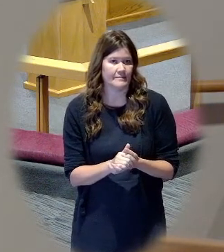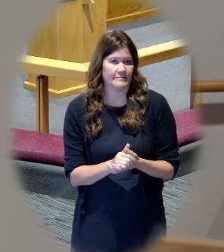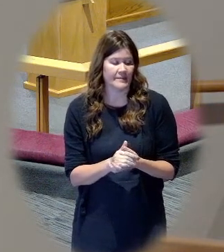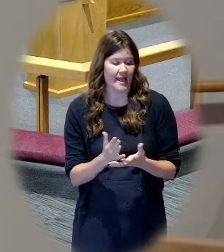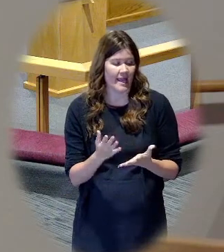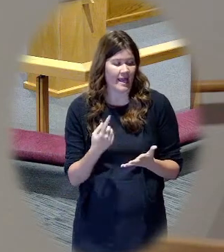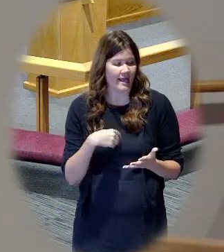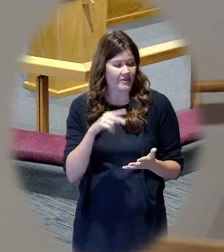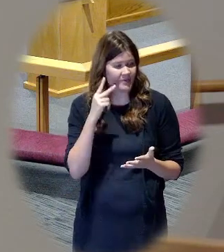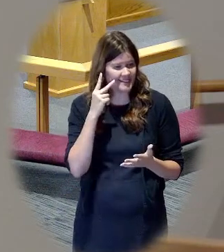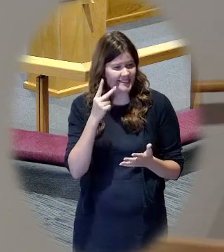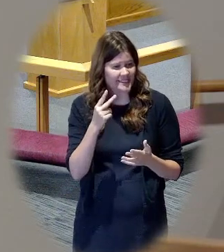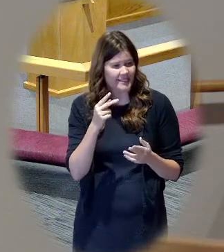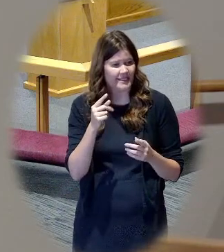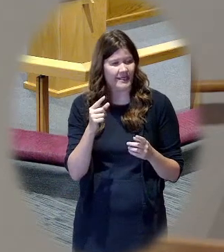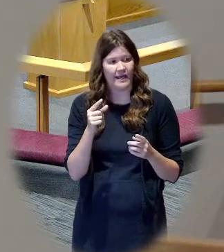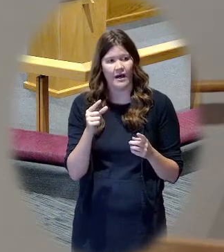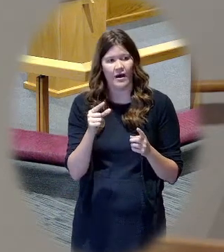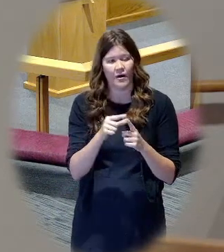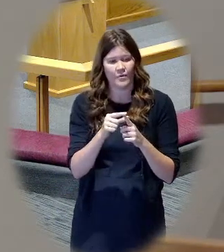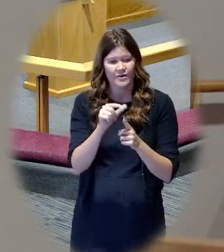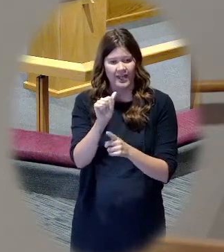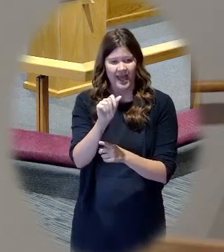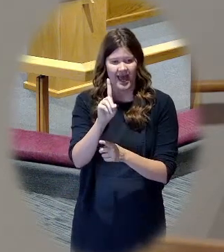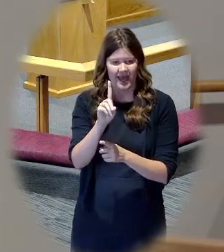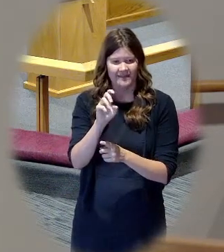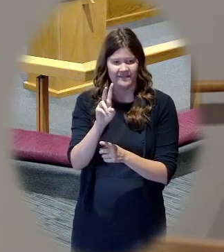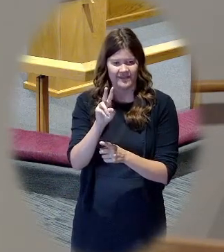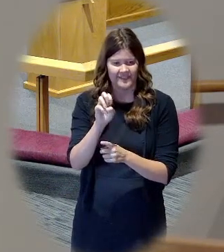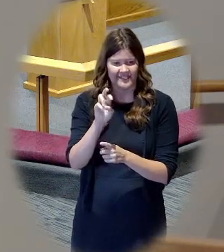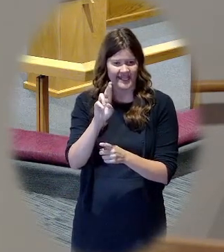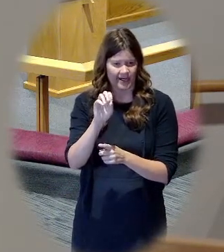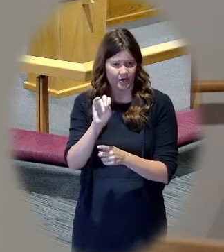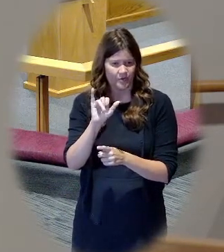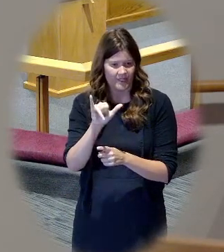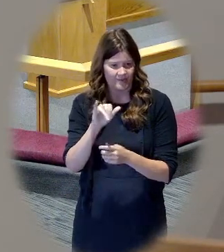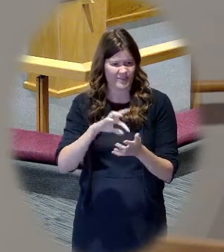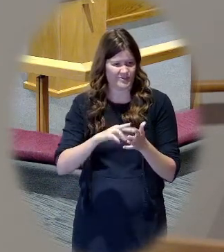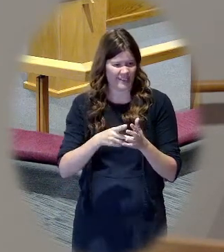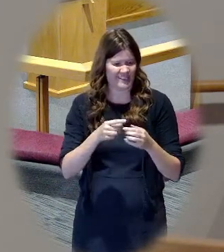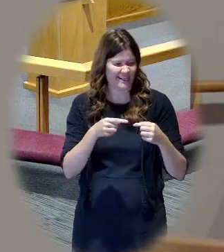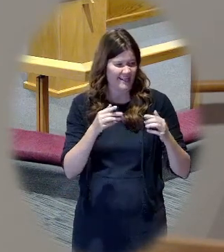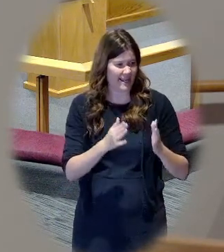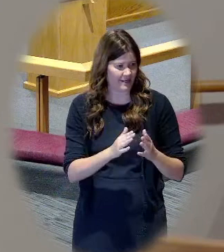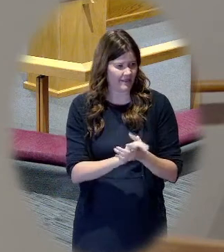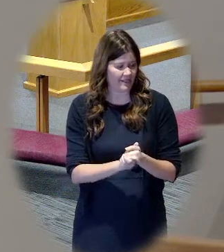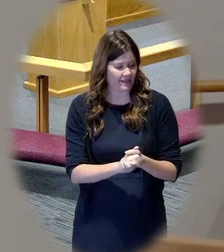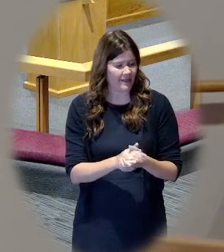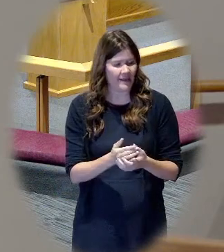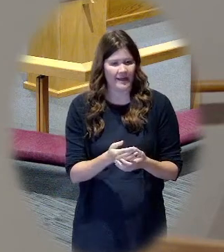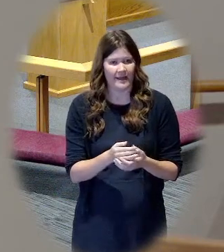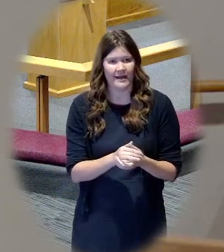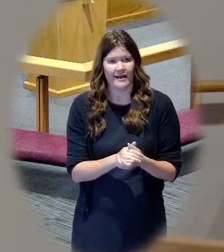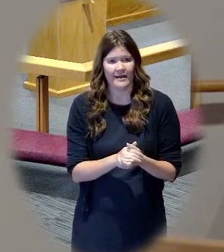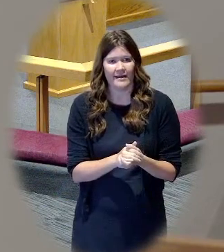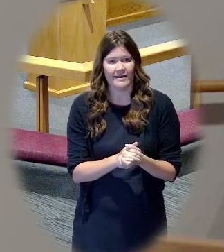We see the word adversary, which isn't bad, but this woman has somebody who is trying to make her not innocent.